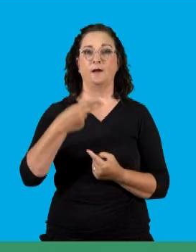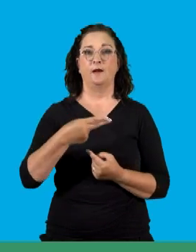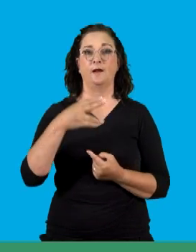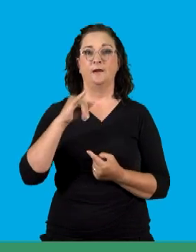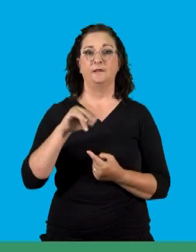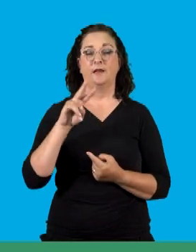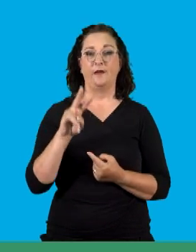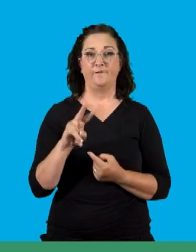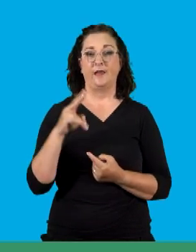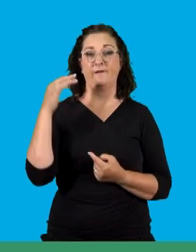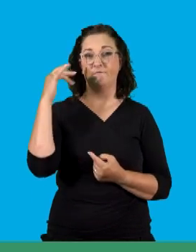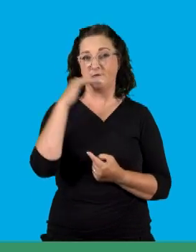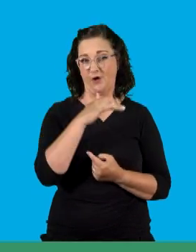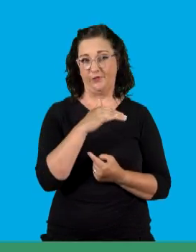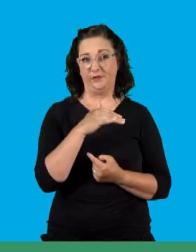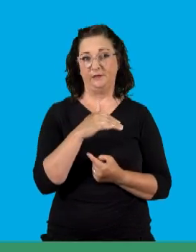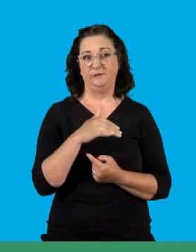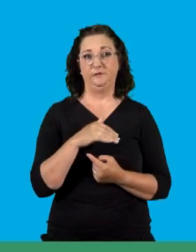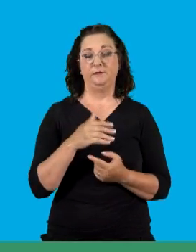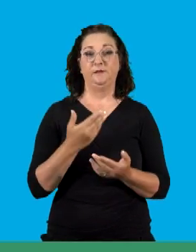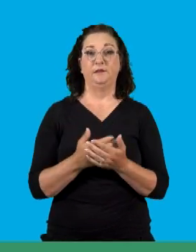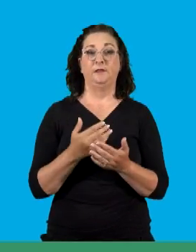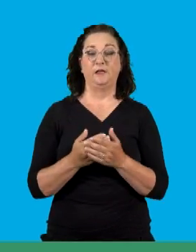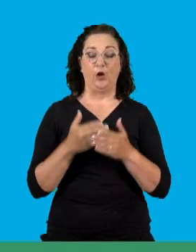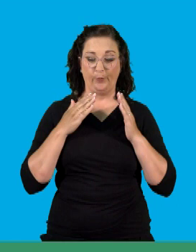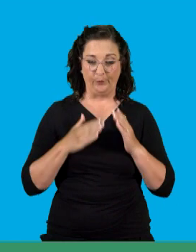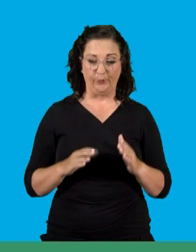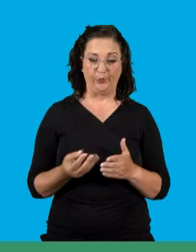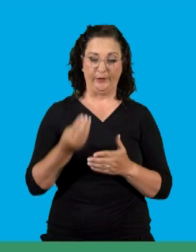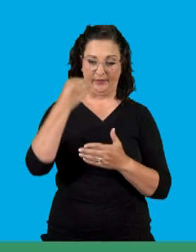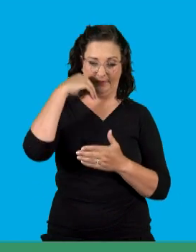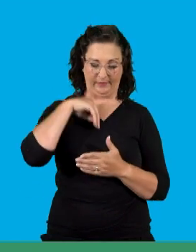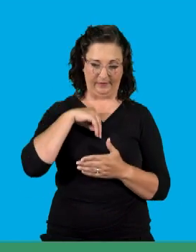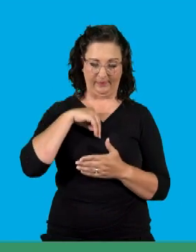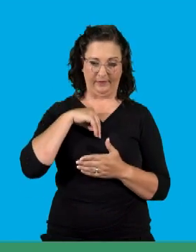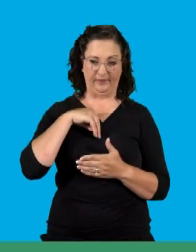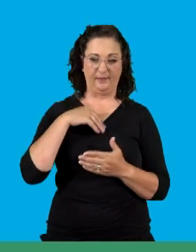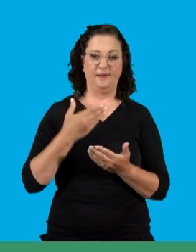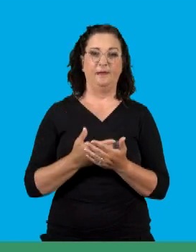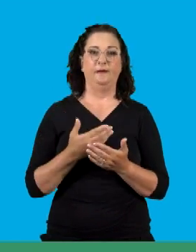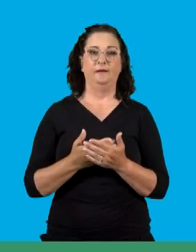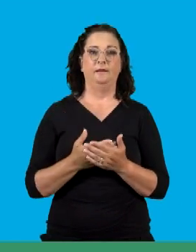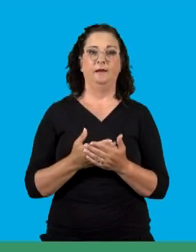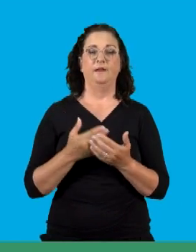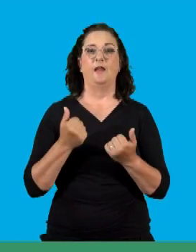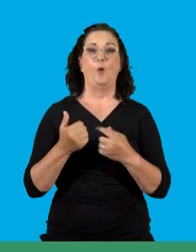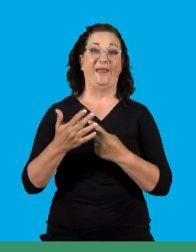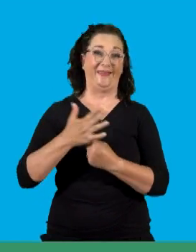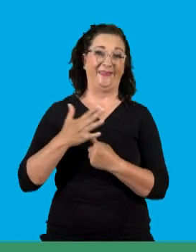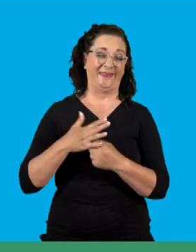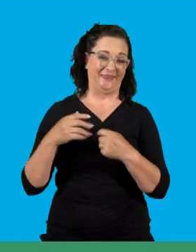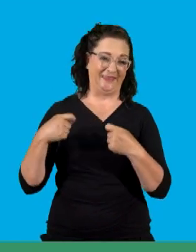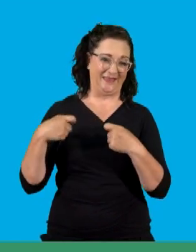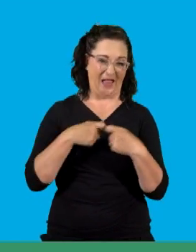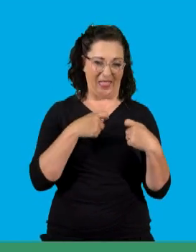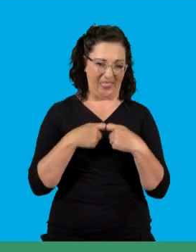is the human immunodeficiency virus, enters the body of a human being, it attacks the CD4 count, it attacks